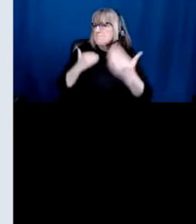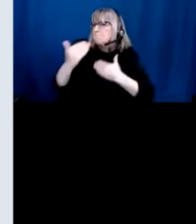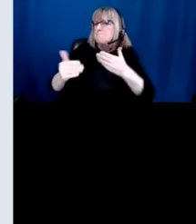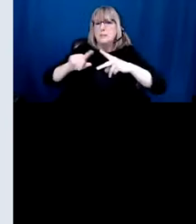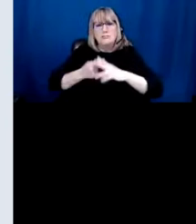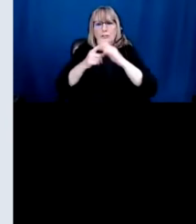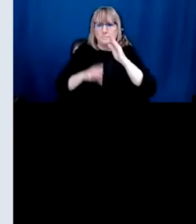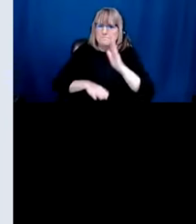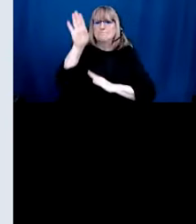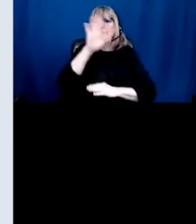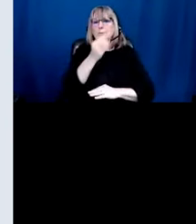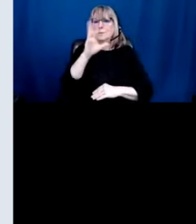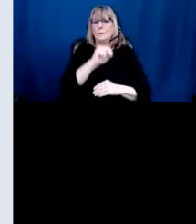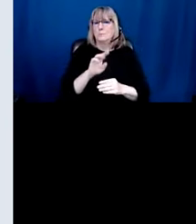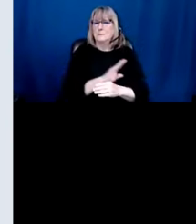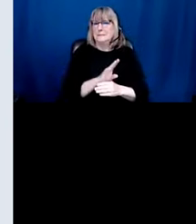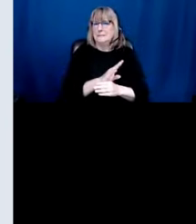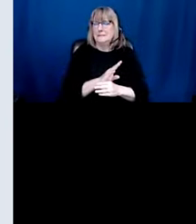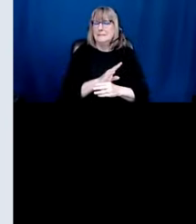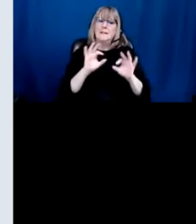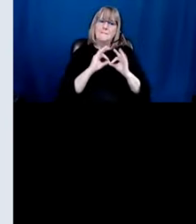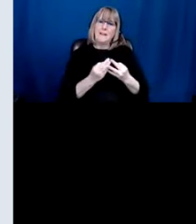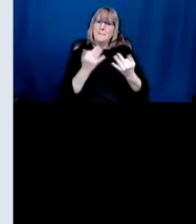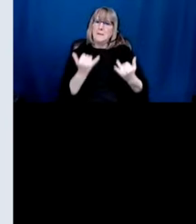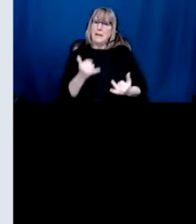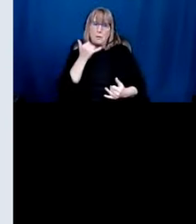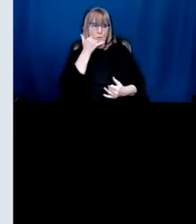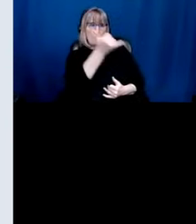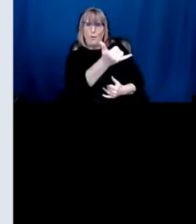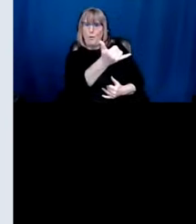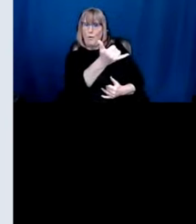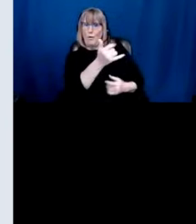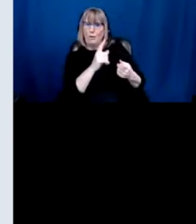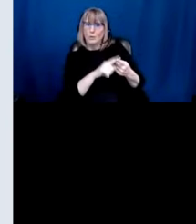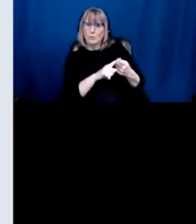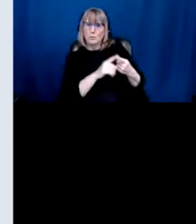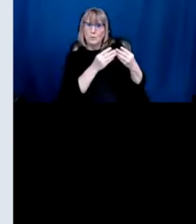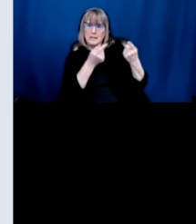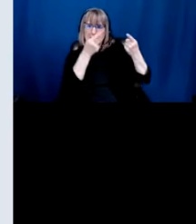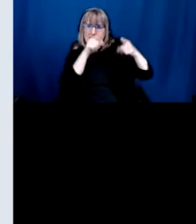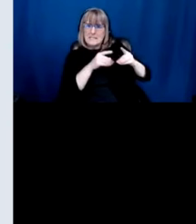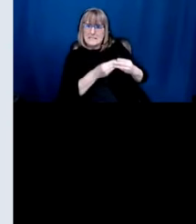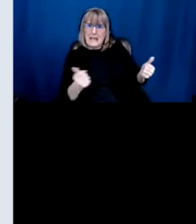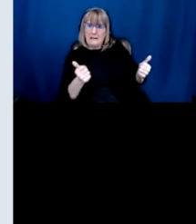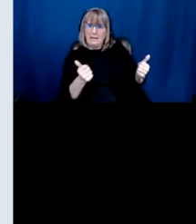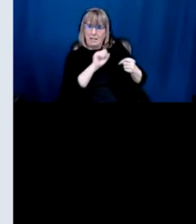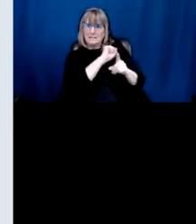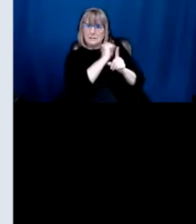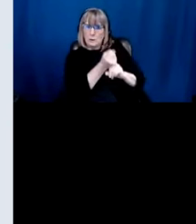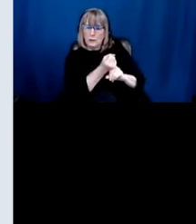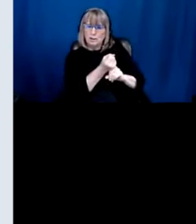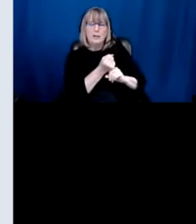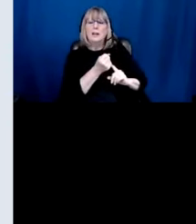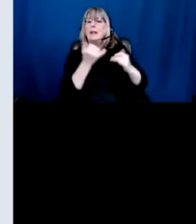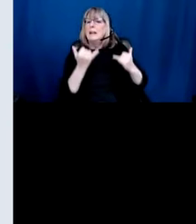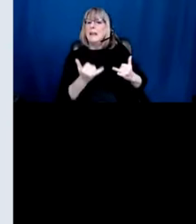otras situaciones relacionadas a la manera que se identifica en su comunidad de LGBTQ. to call